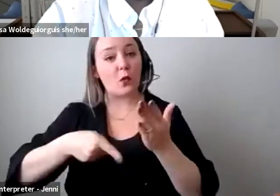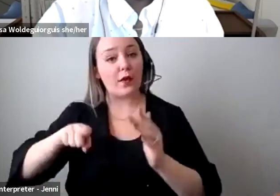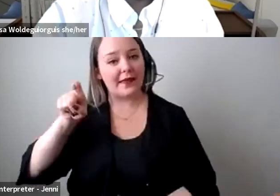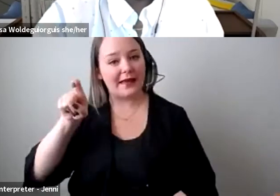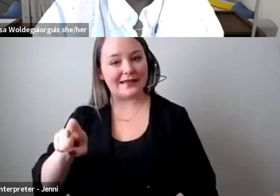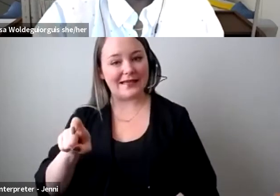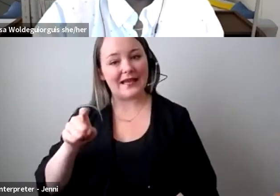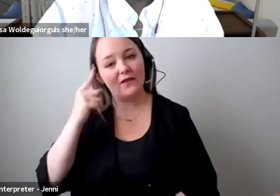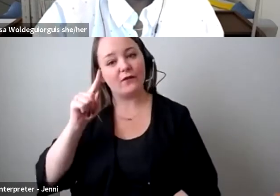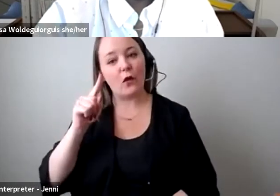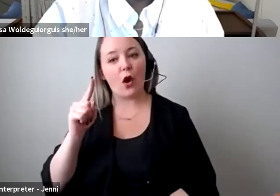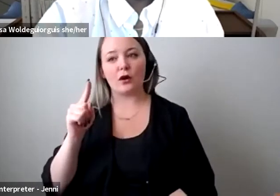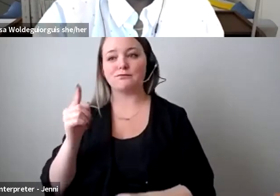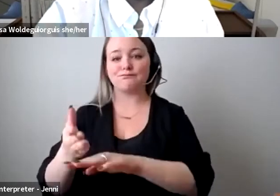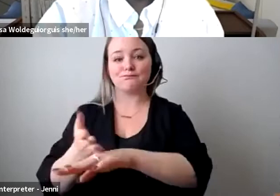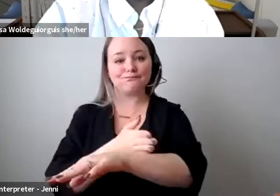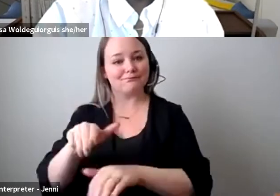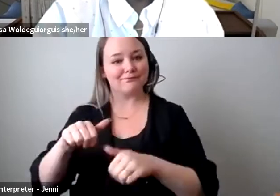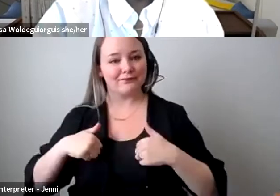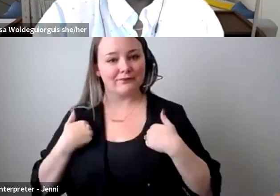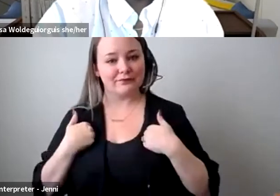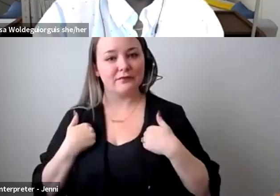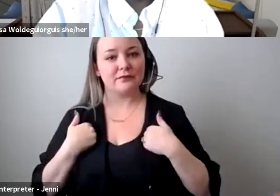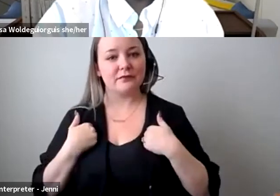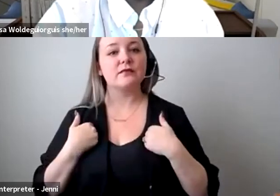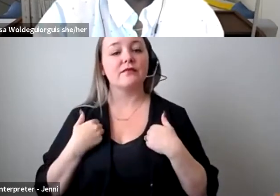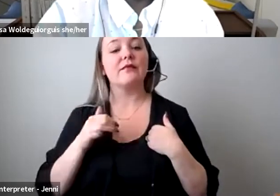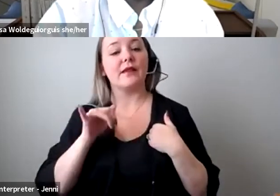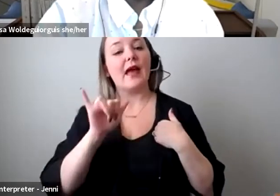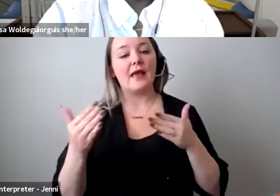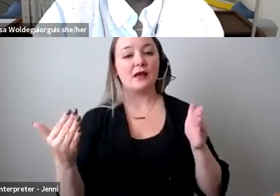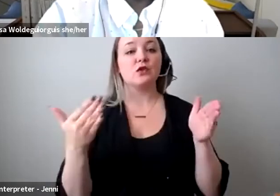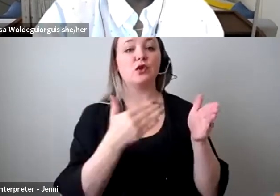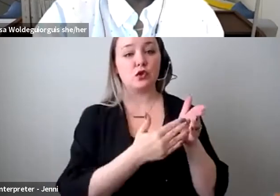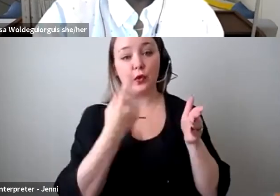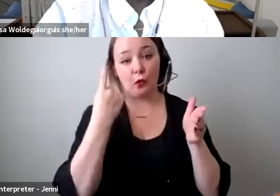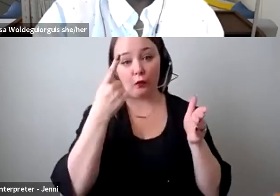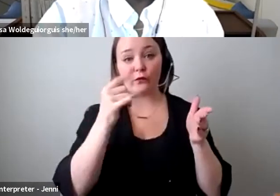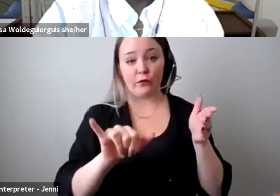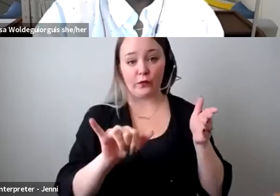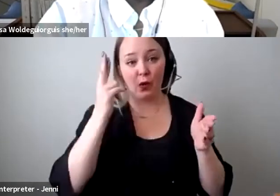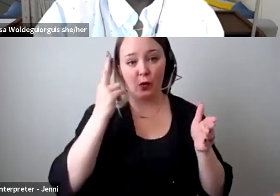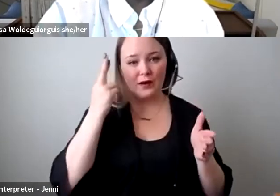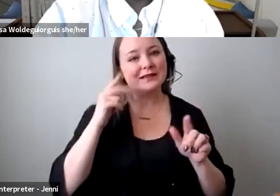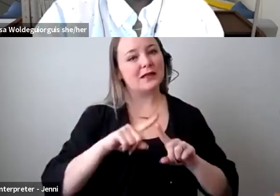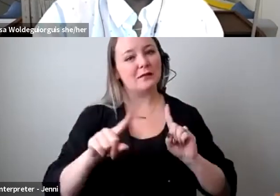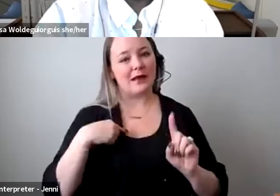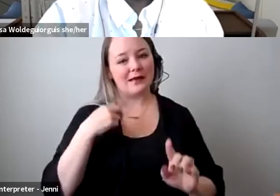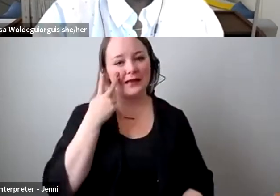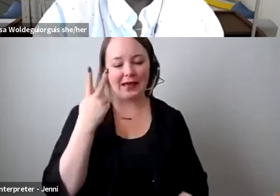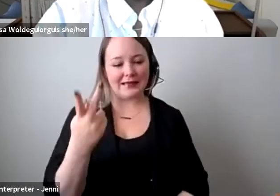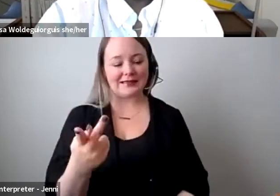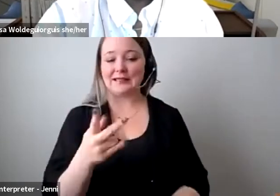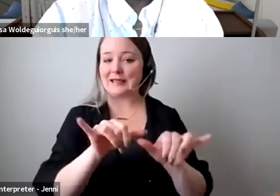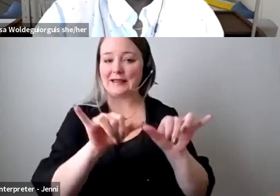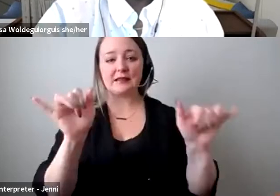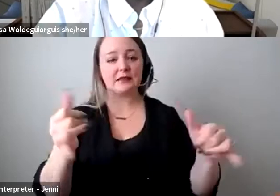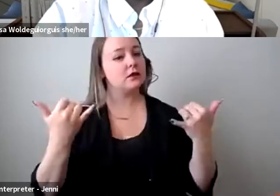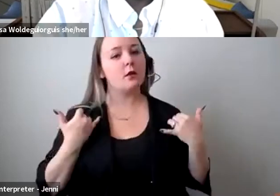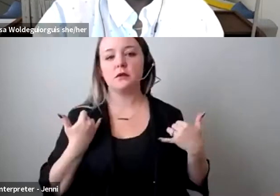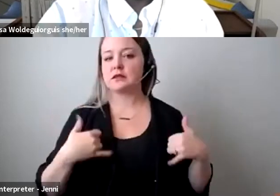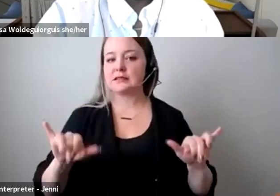in a better position. And that's what the premise of the lawsuit was. But I see that the system